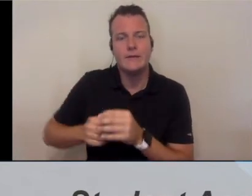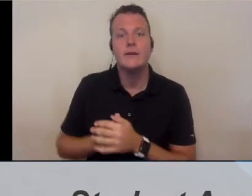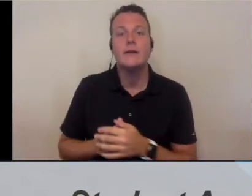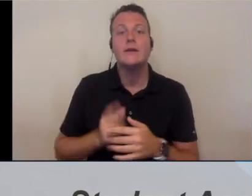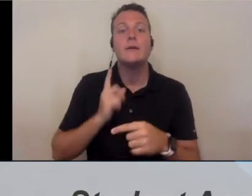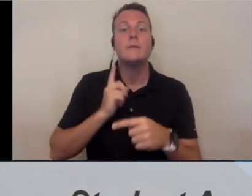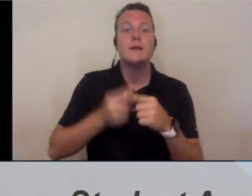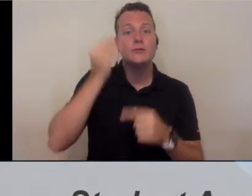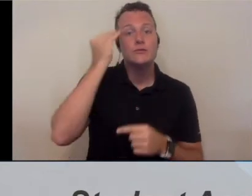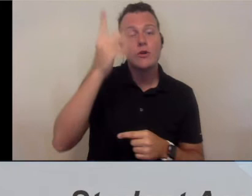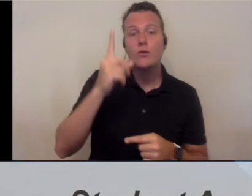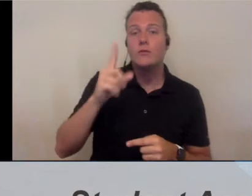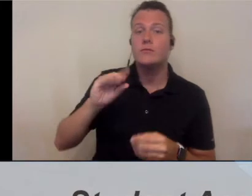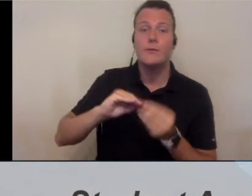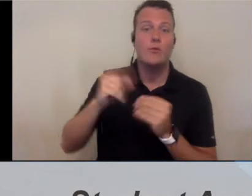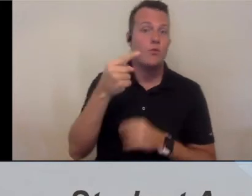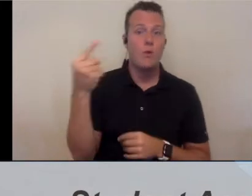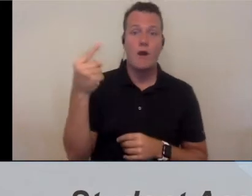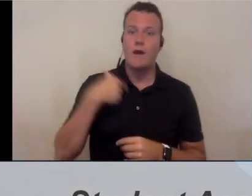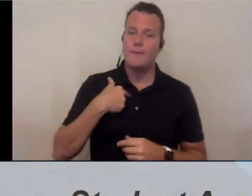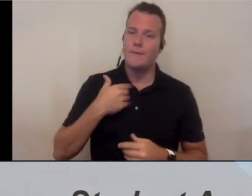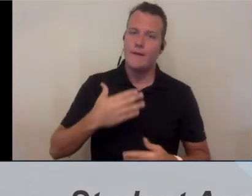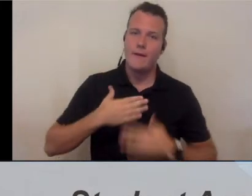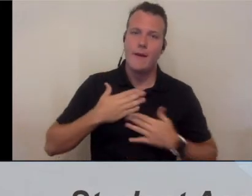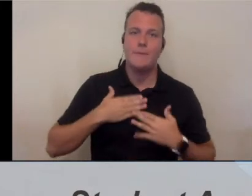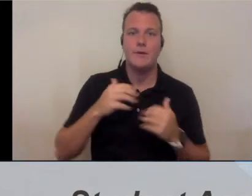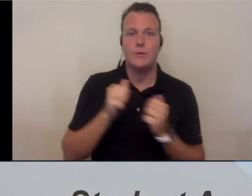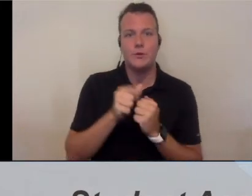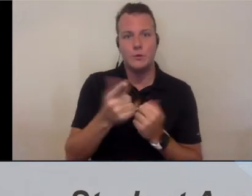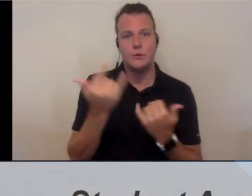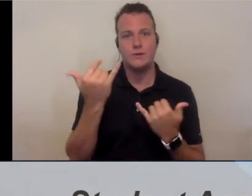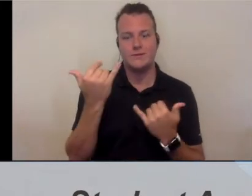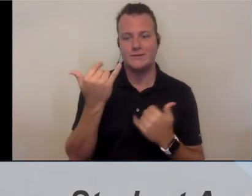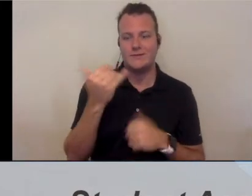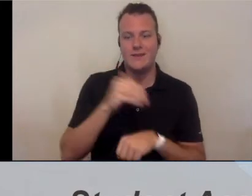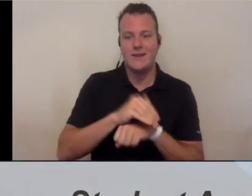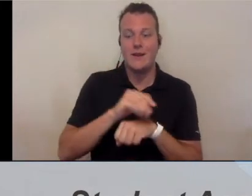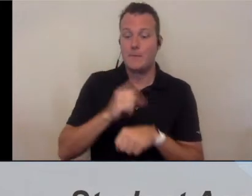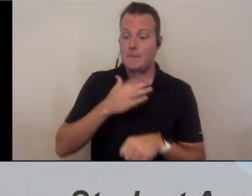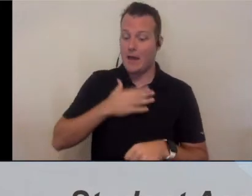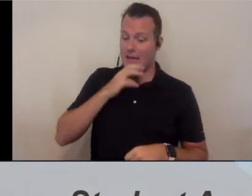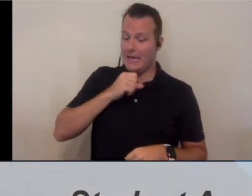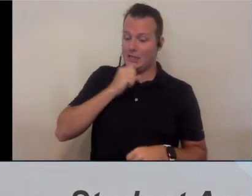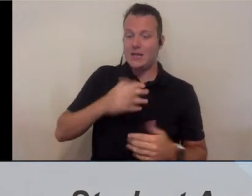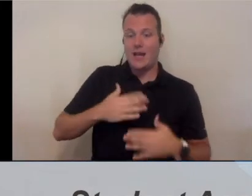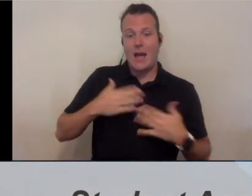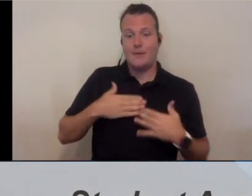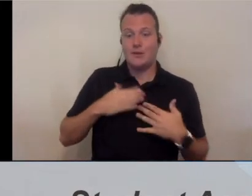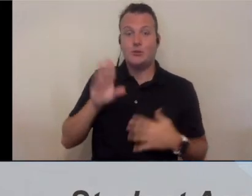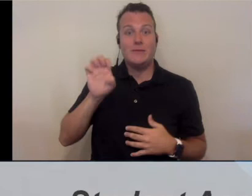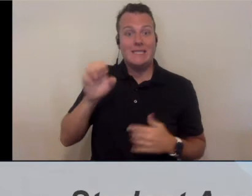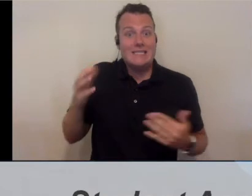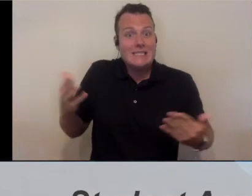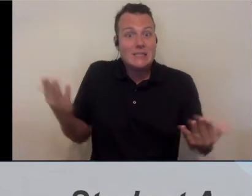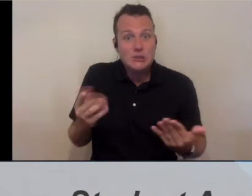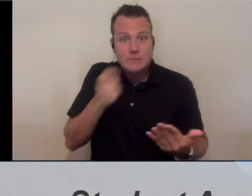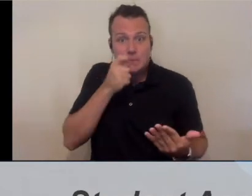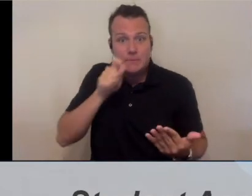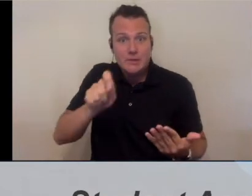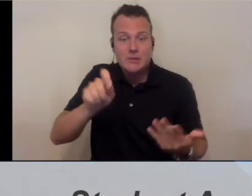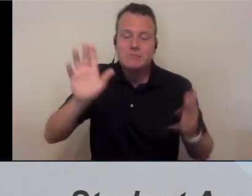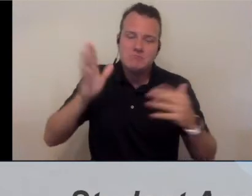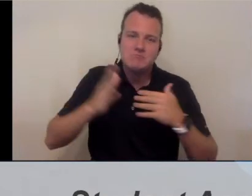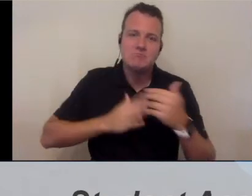you, number one, I'm so happy to be here with you tonight. At my age, I'm happy to be anywhere. But at any